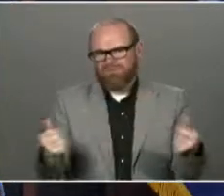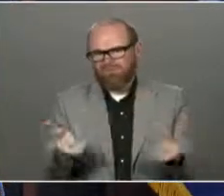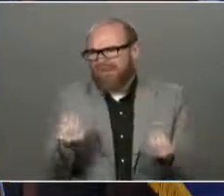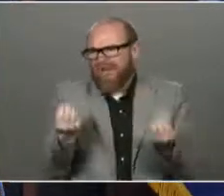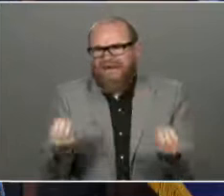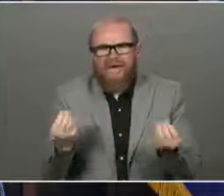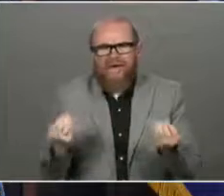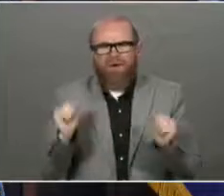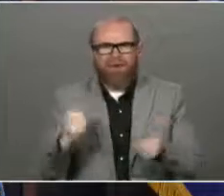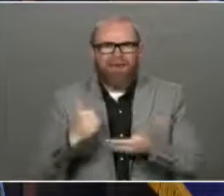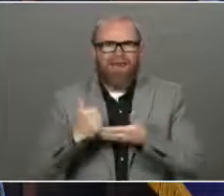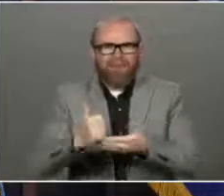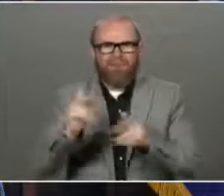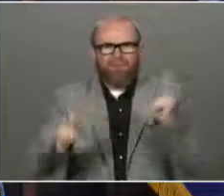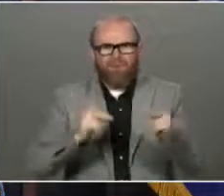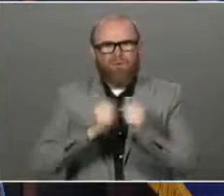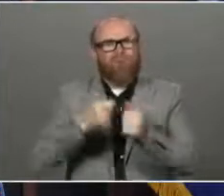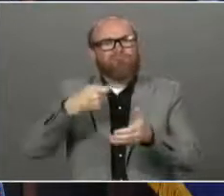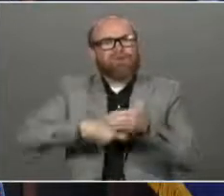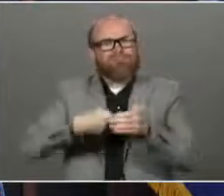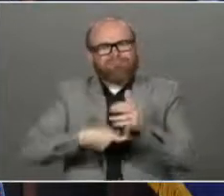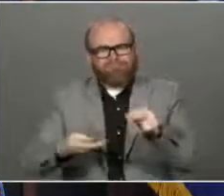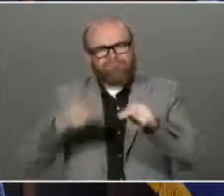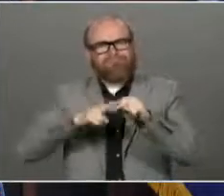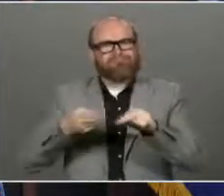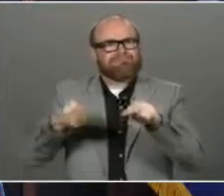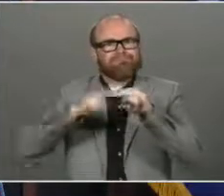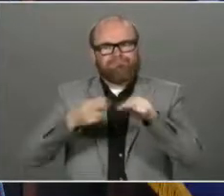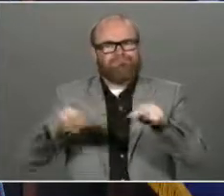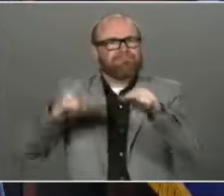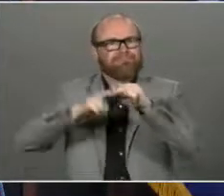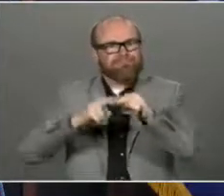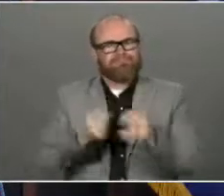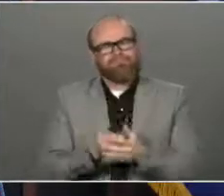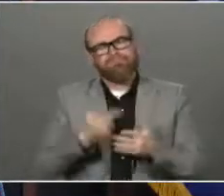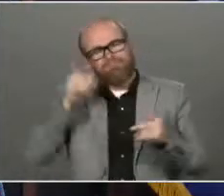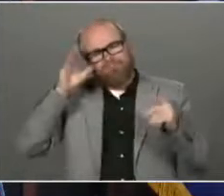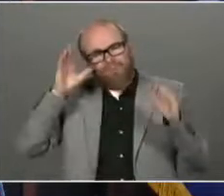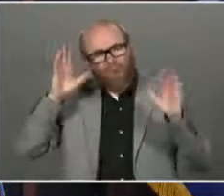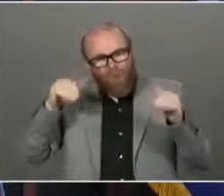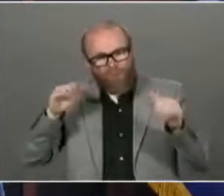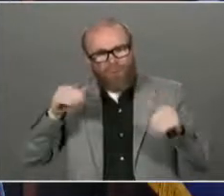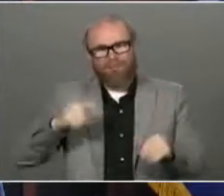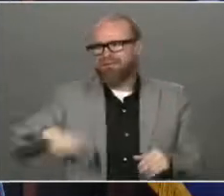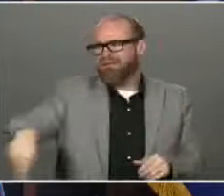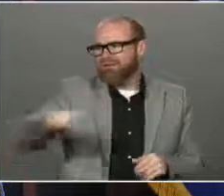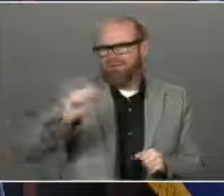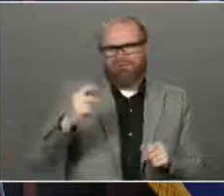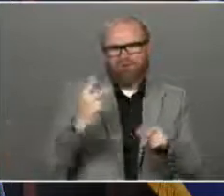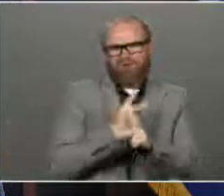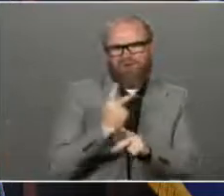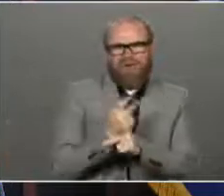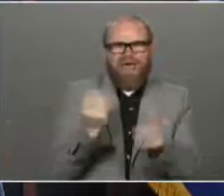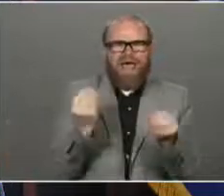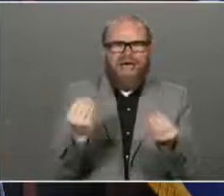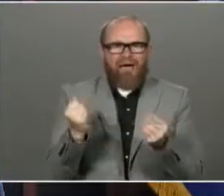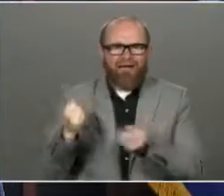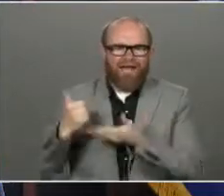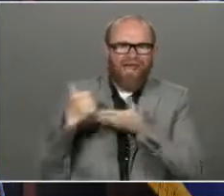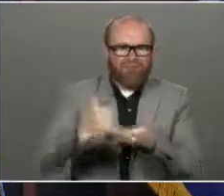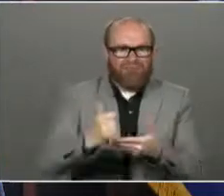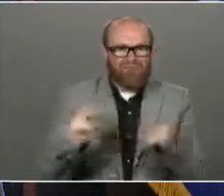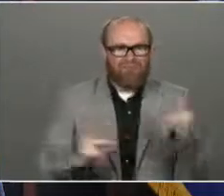are willing to do. We are hopeful that we can find some common ground and ways to reduce